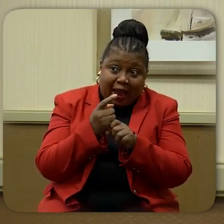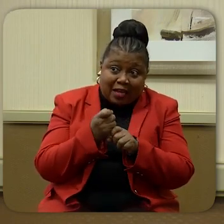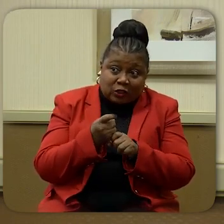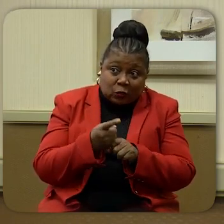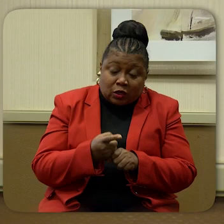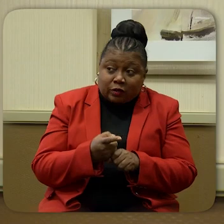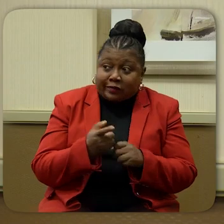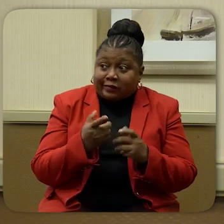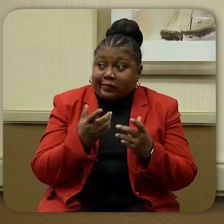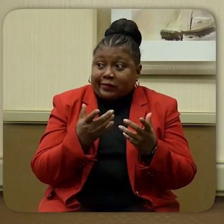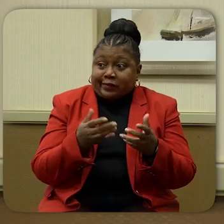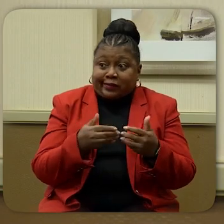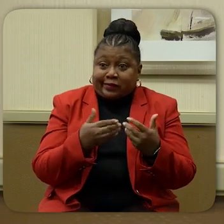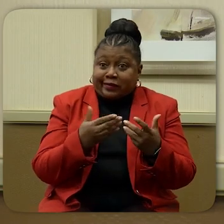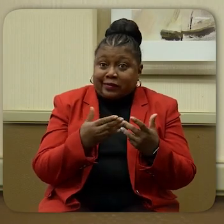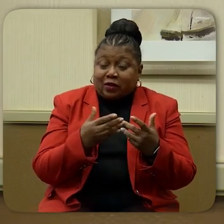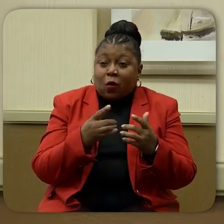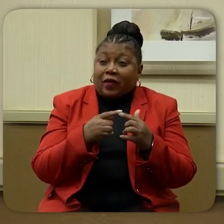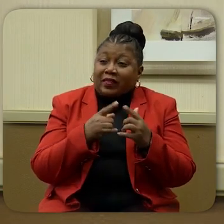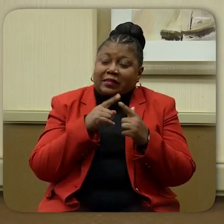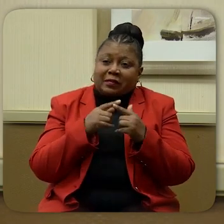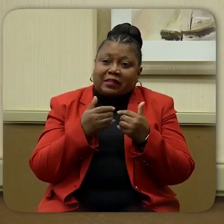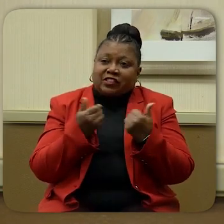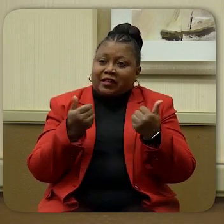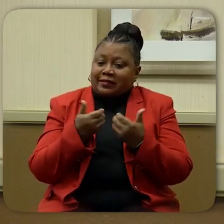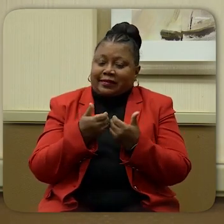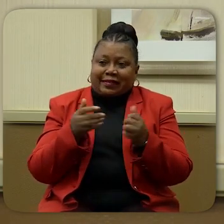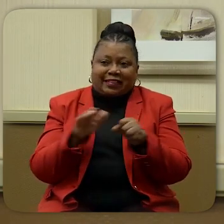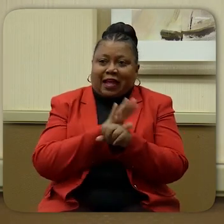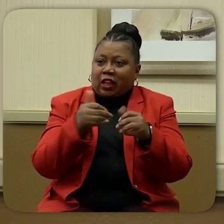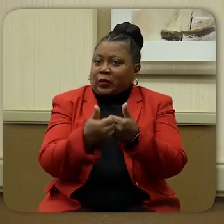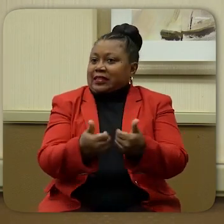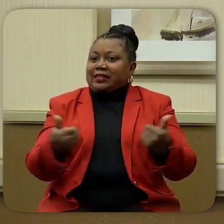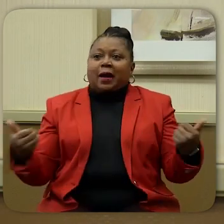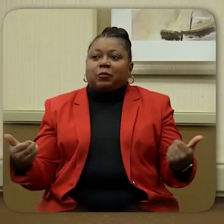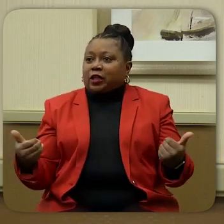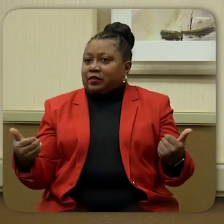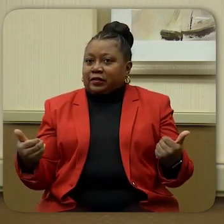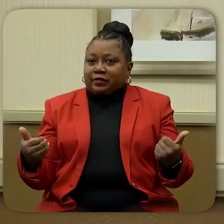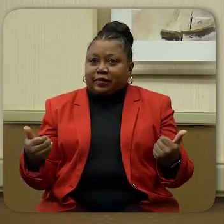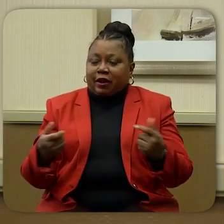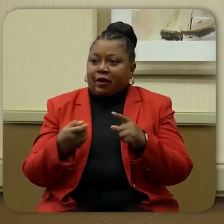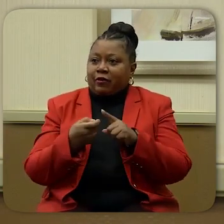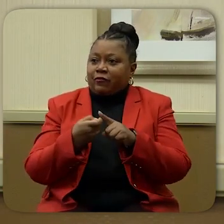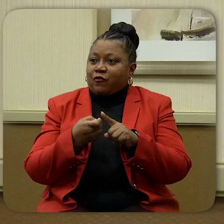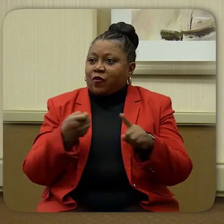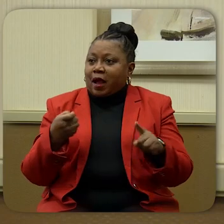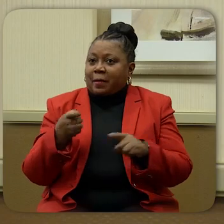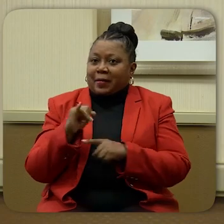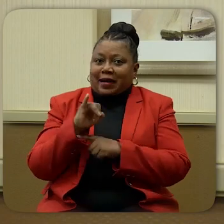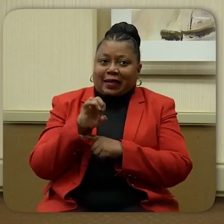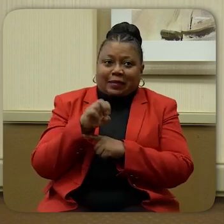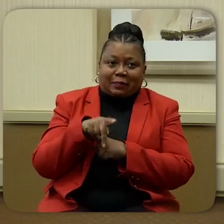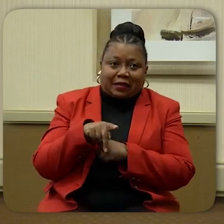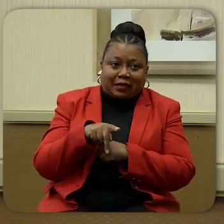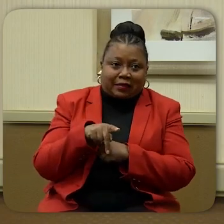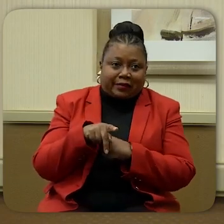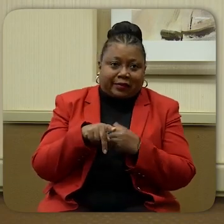annuals? Or would this be just entirely separate from an